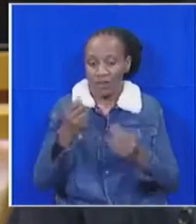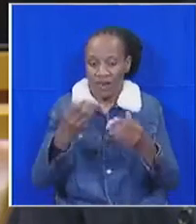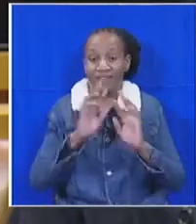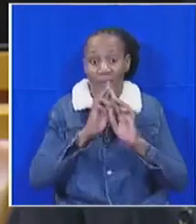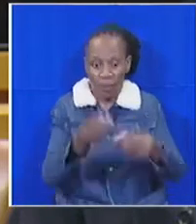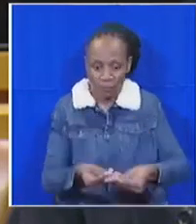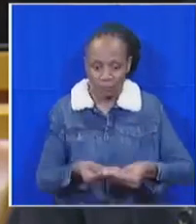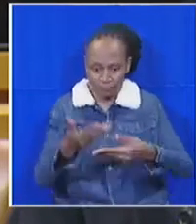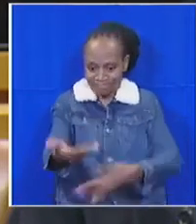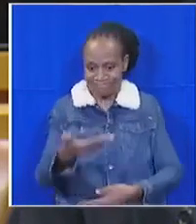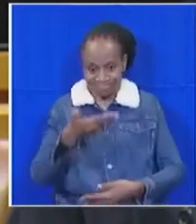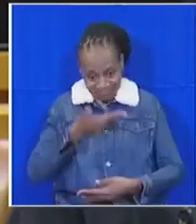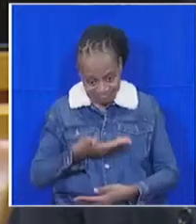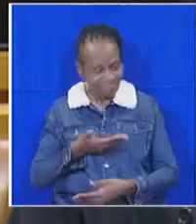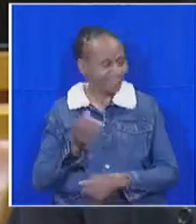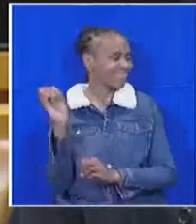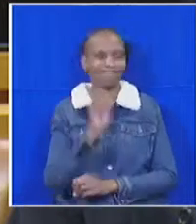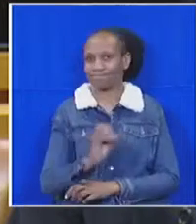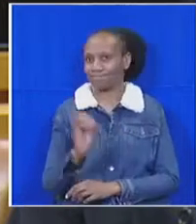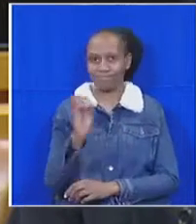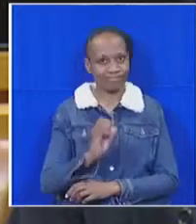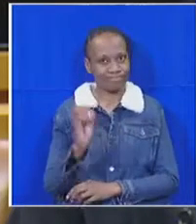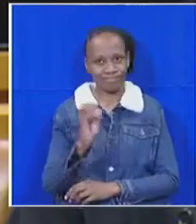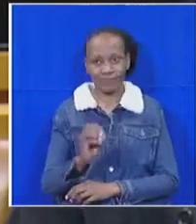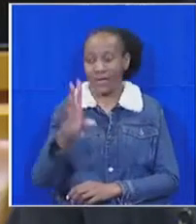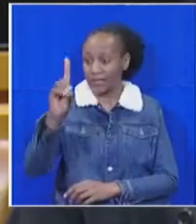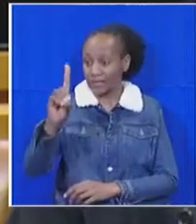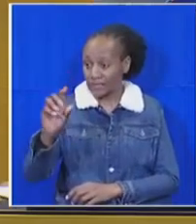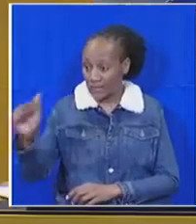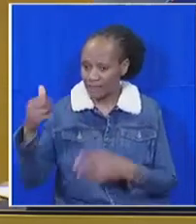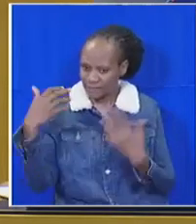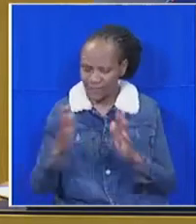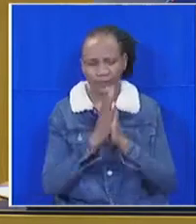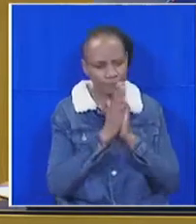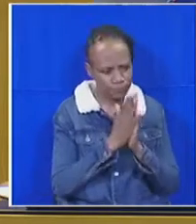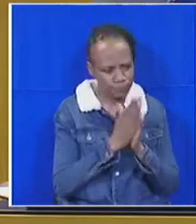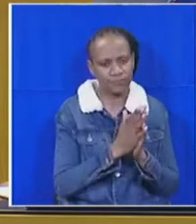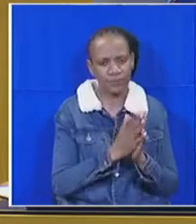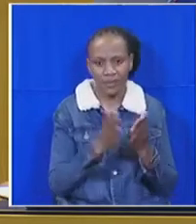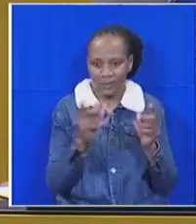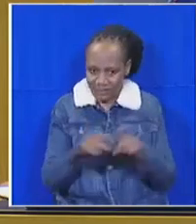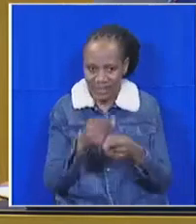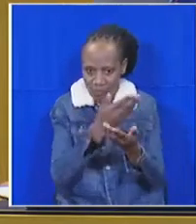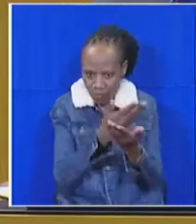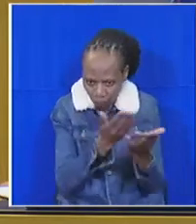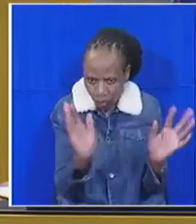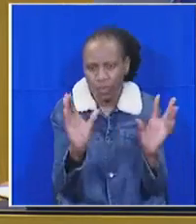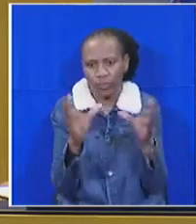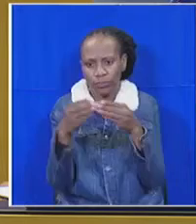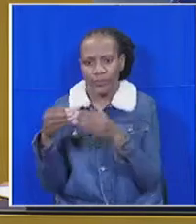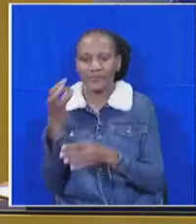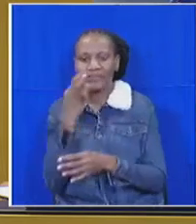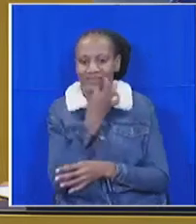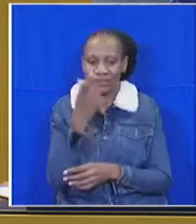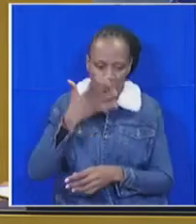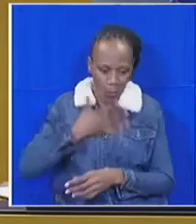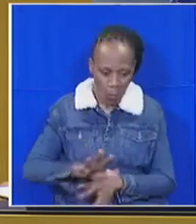report as asked by the DA and indeed by this House of an